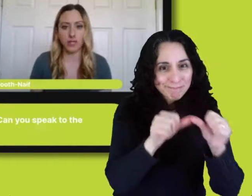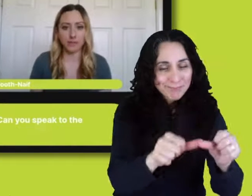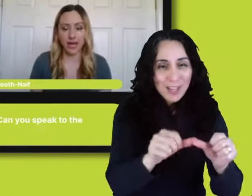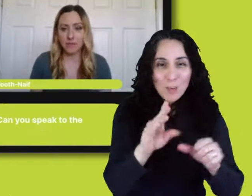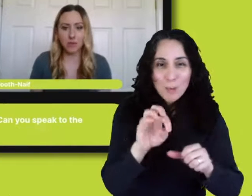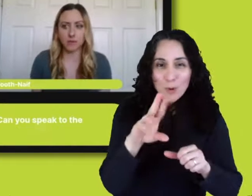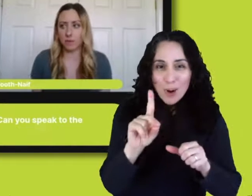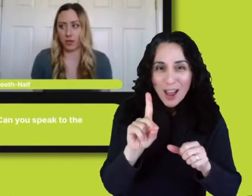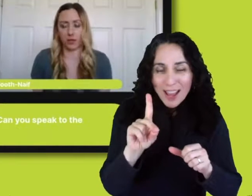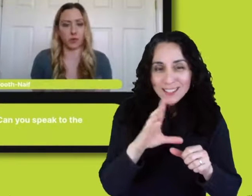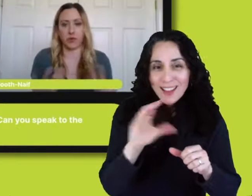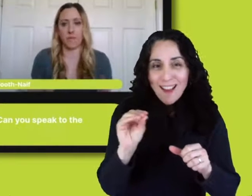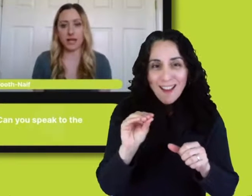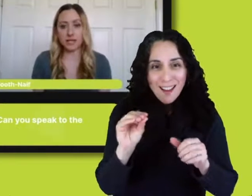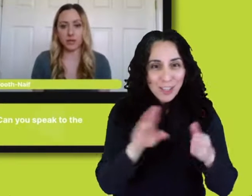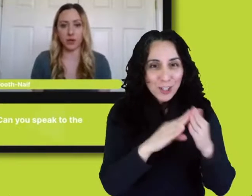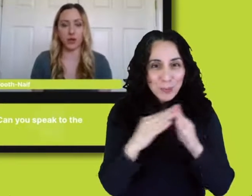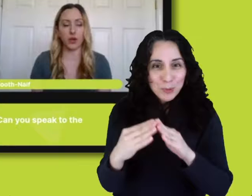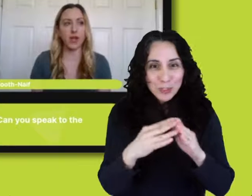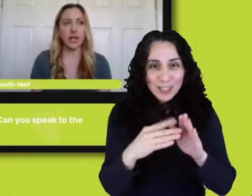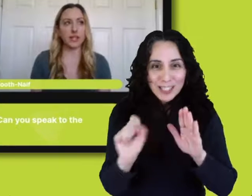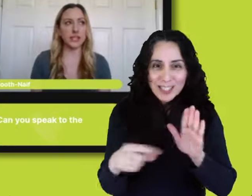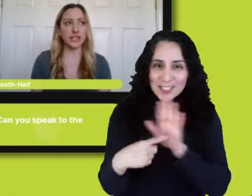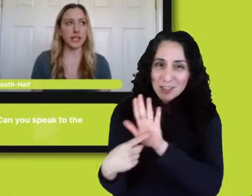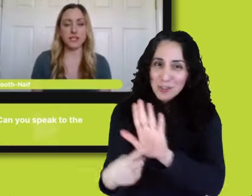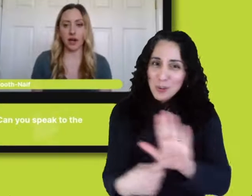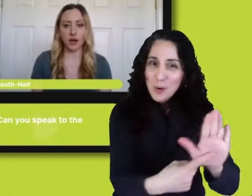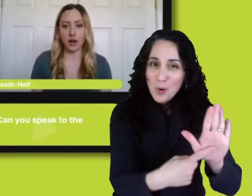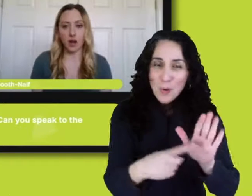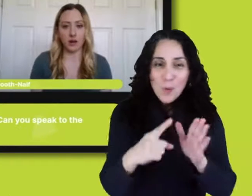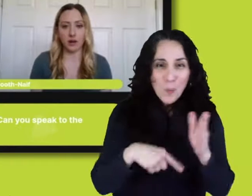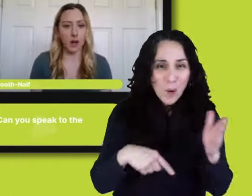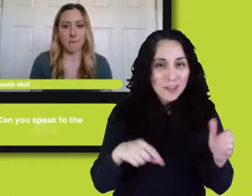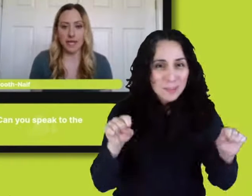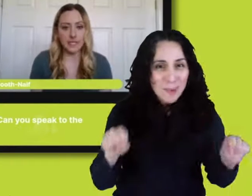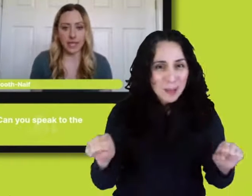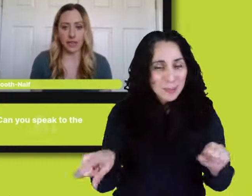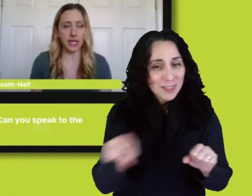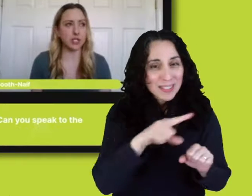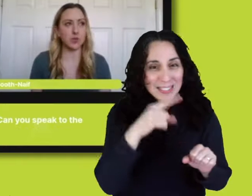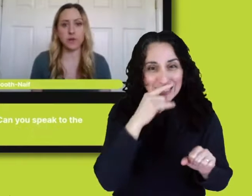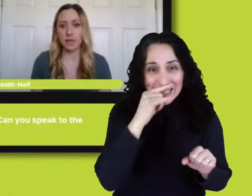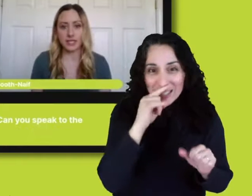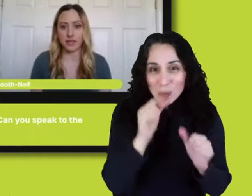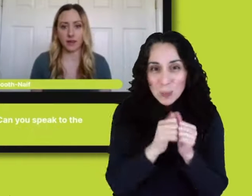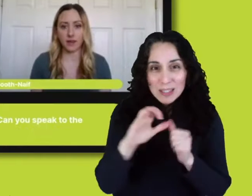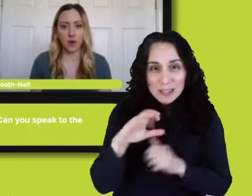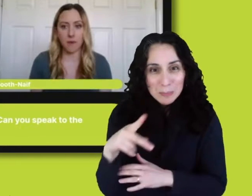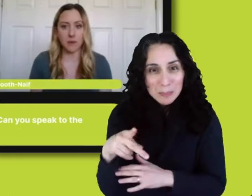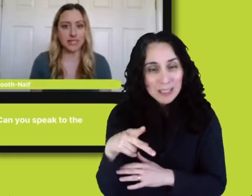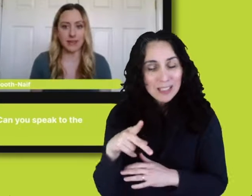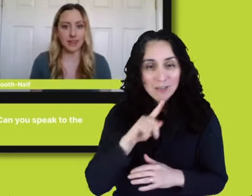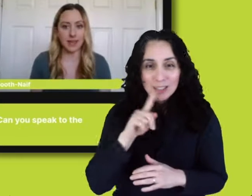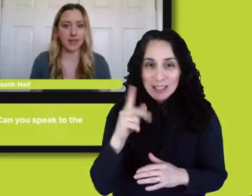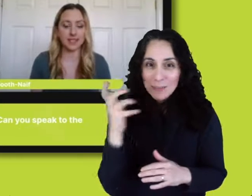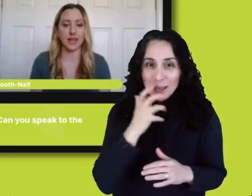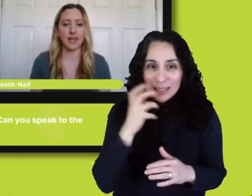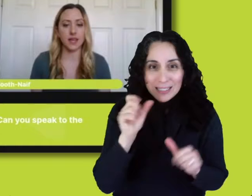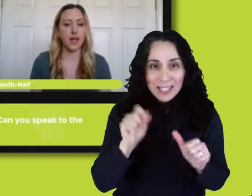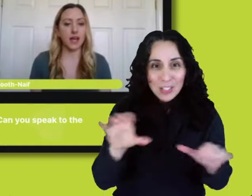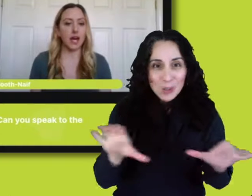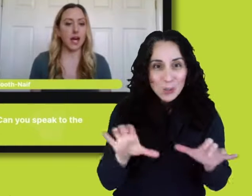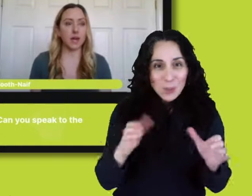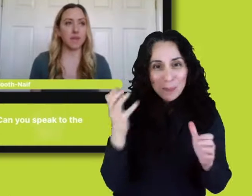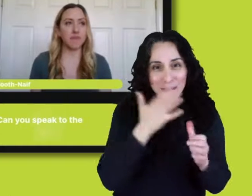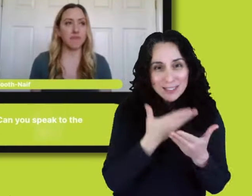what, what's possible, really possible. These kids are amazing, and they can do amazing, amazing things.